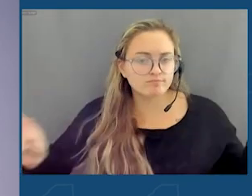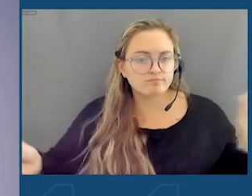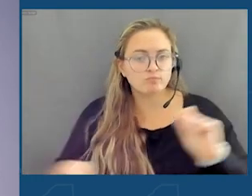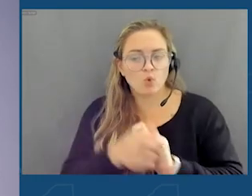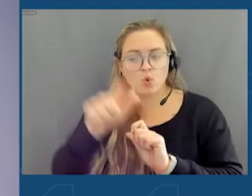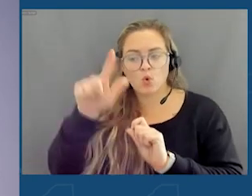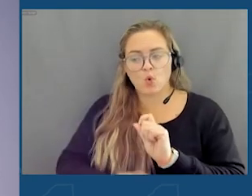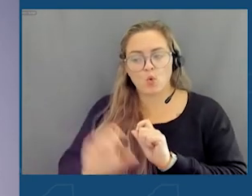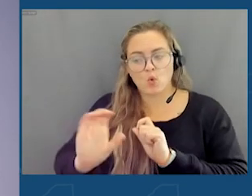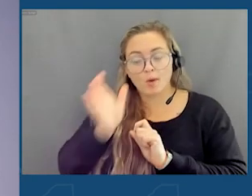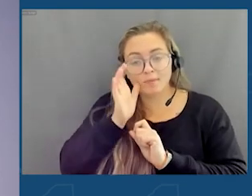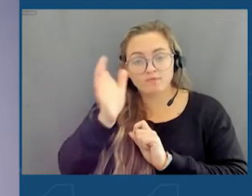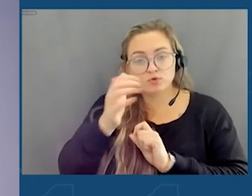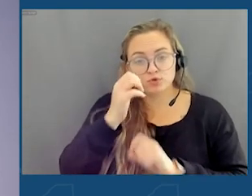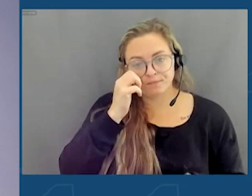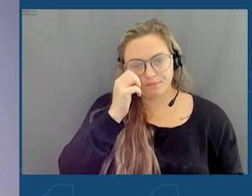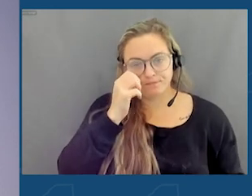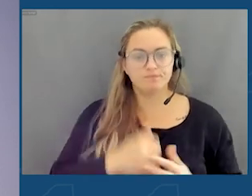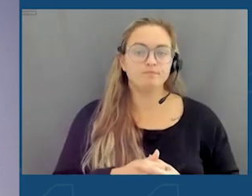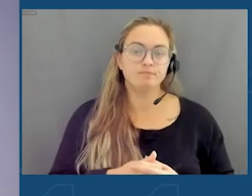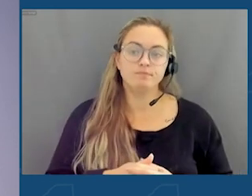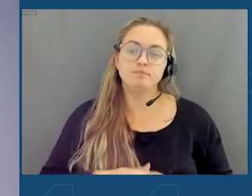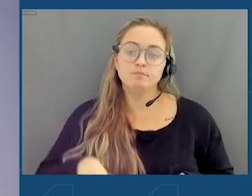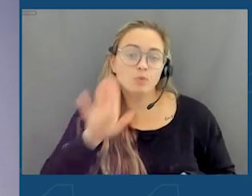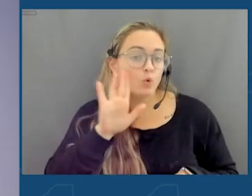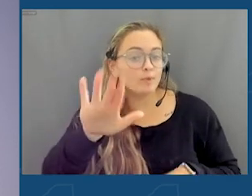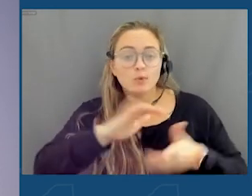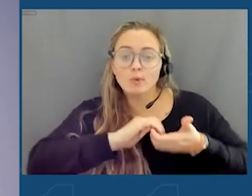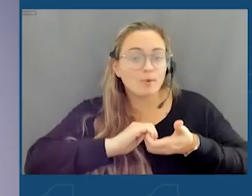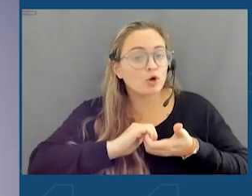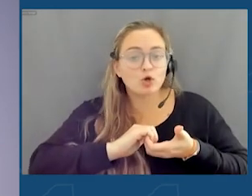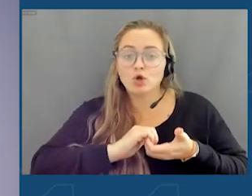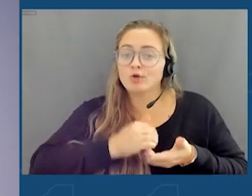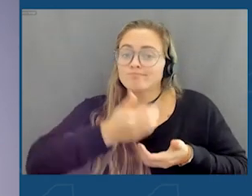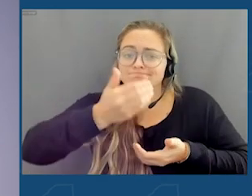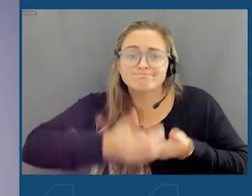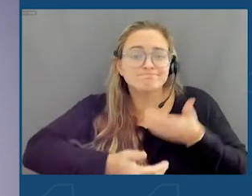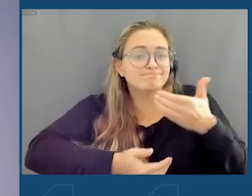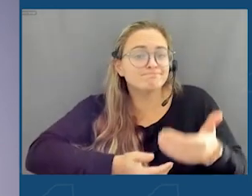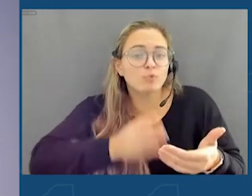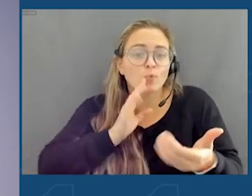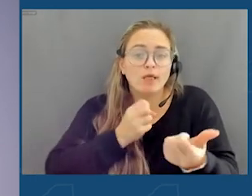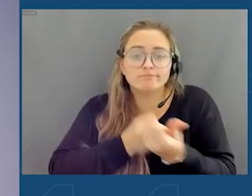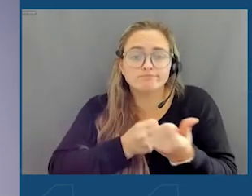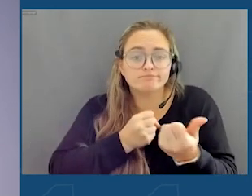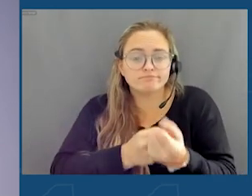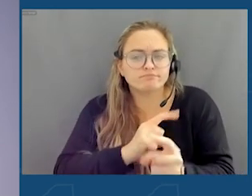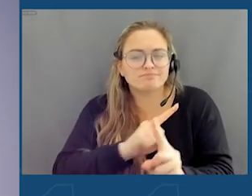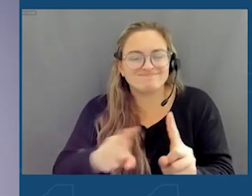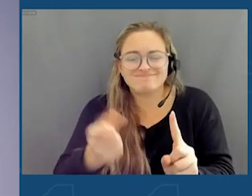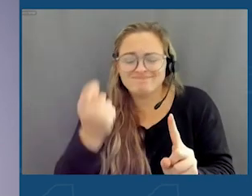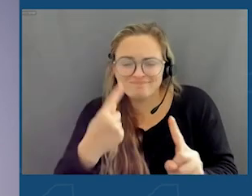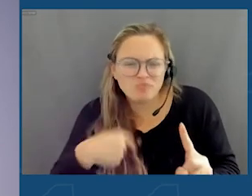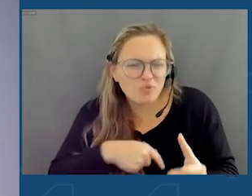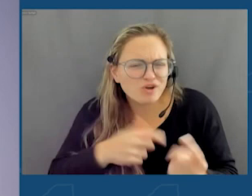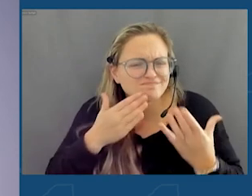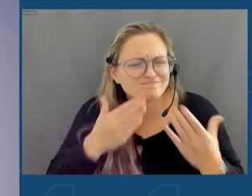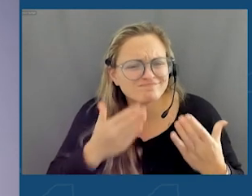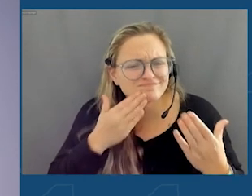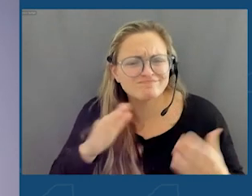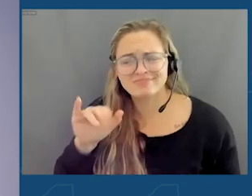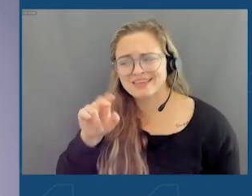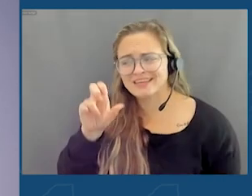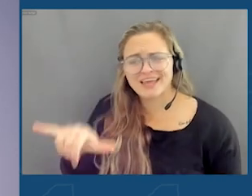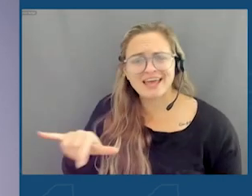carbon future. We will be your partner every single step of the way, but we are so grateful to Casey and